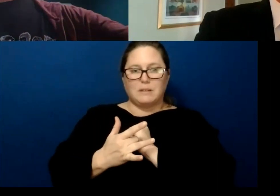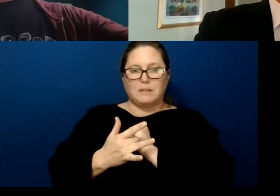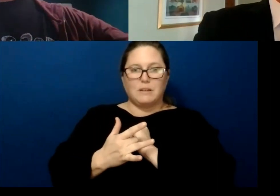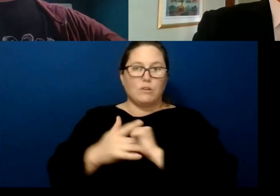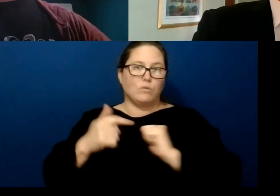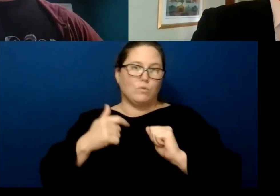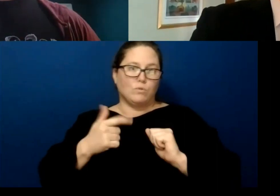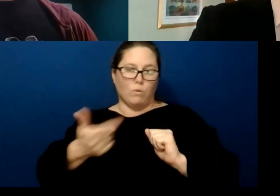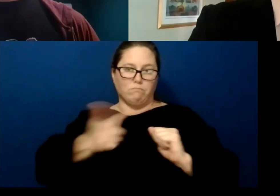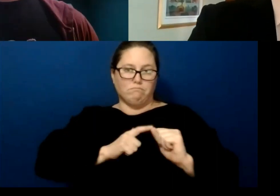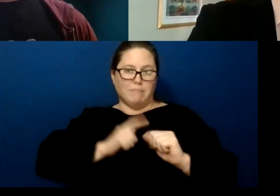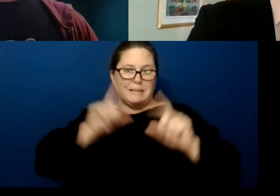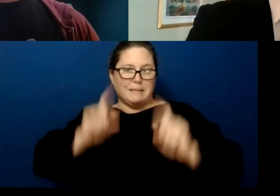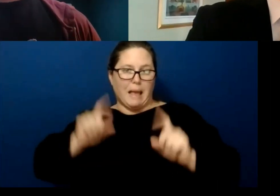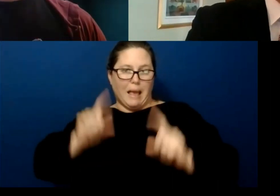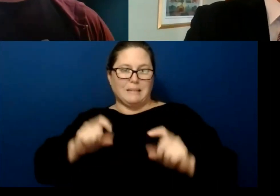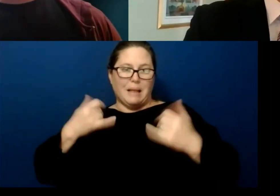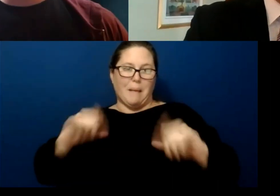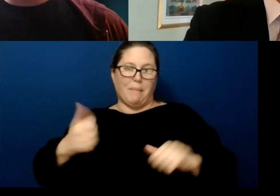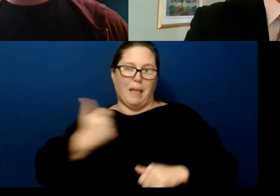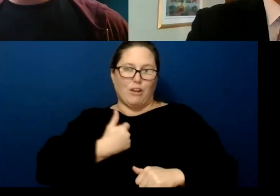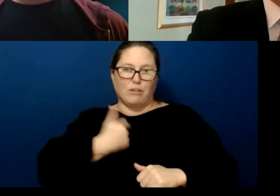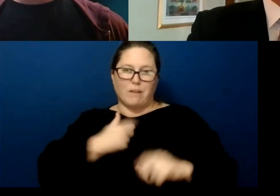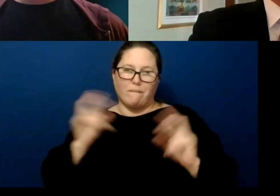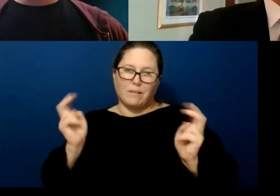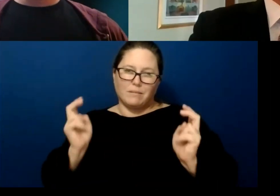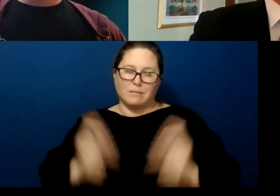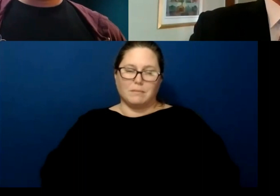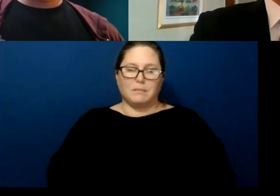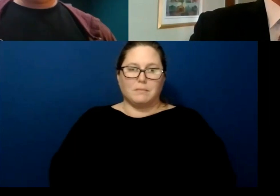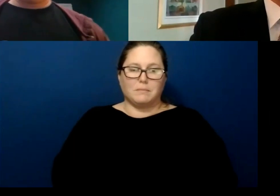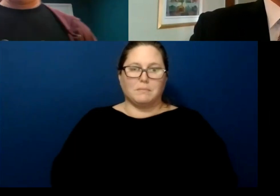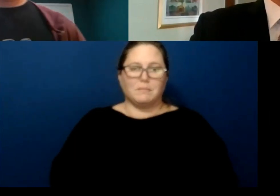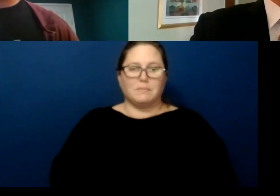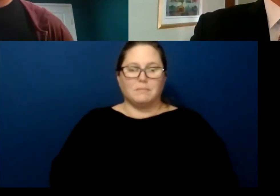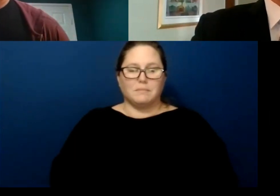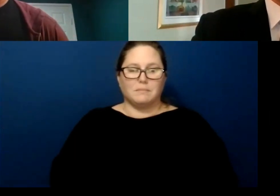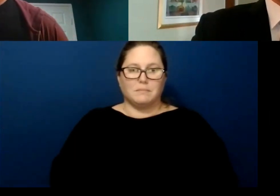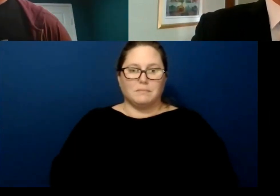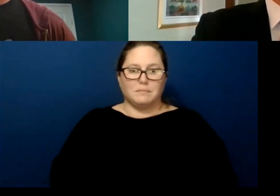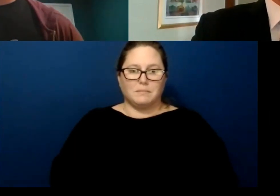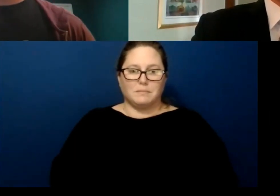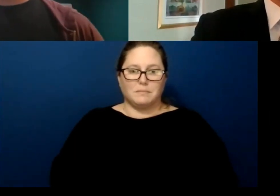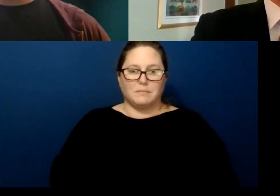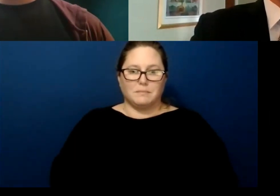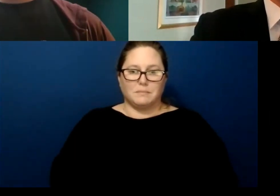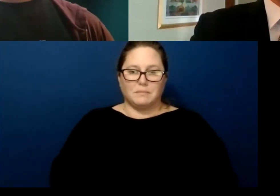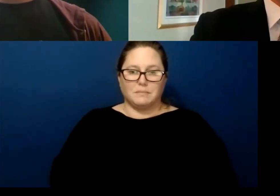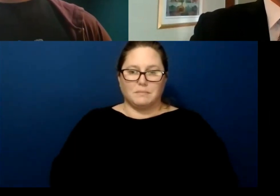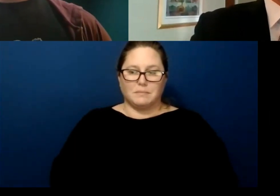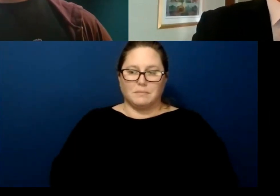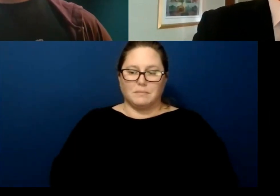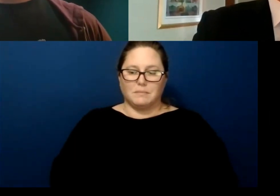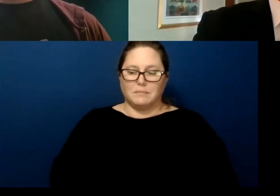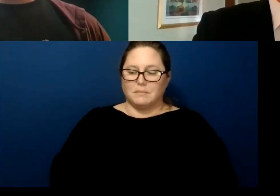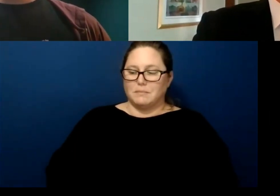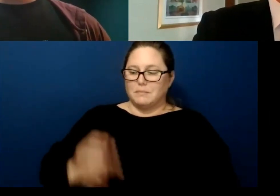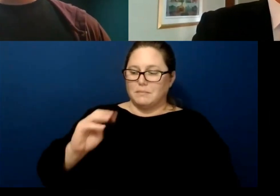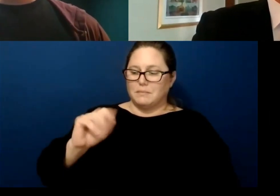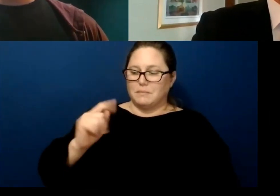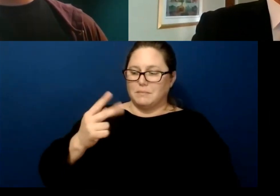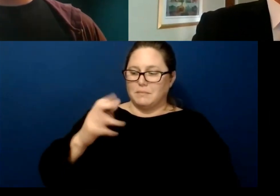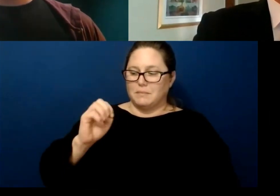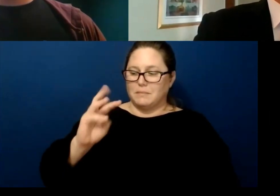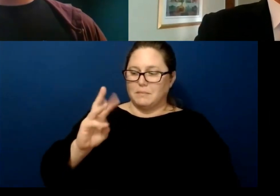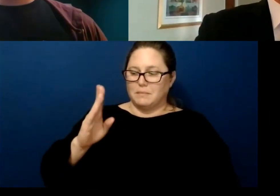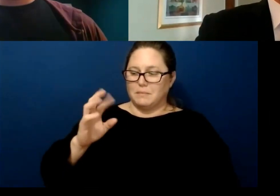games and play them ourselves, so to speak. Okay, thank you for that. We have a question from Matthew Brown. Is it too early